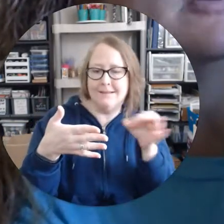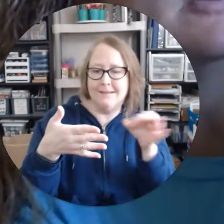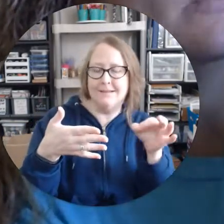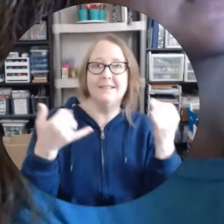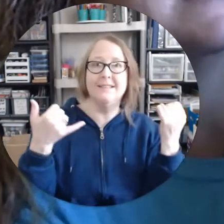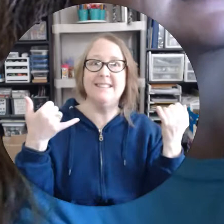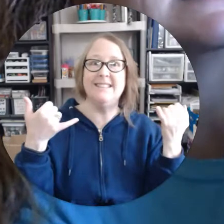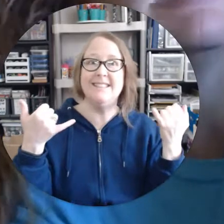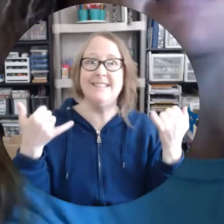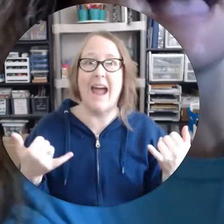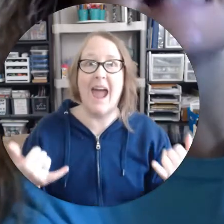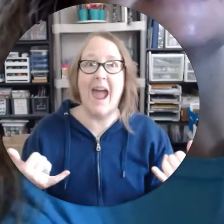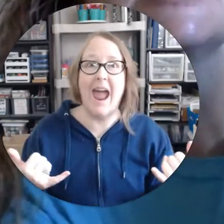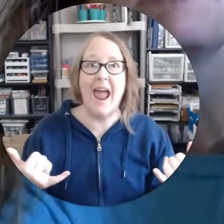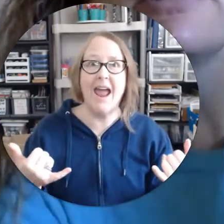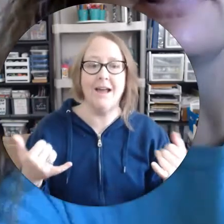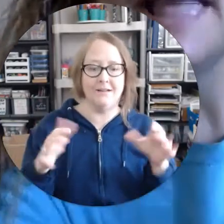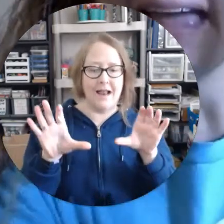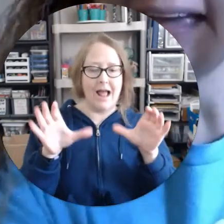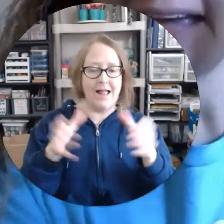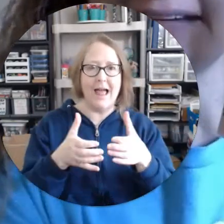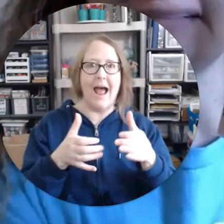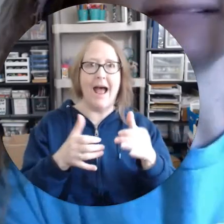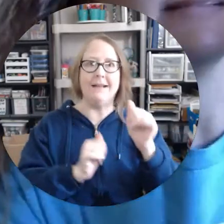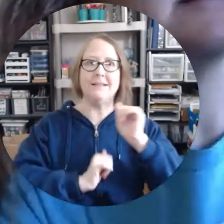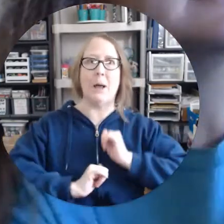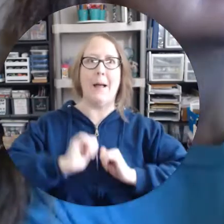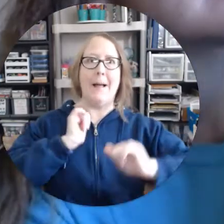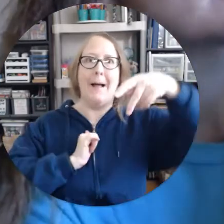Today was the class play.